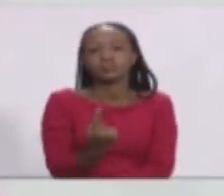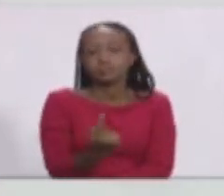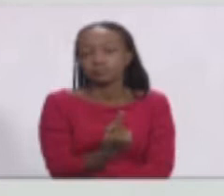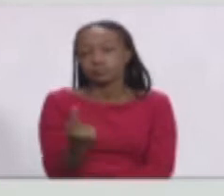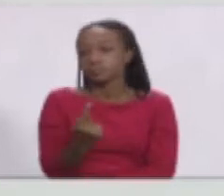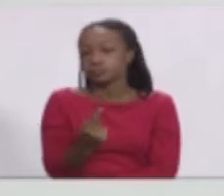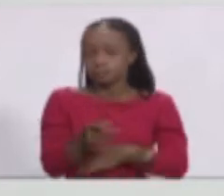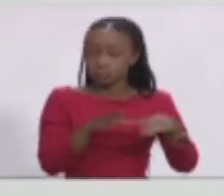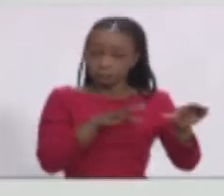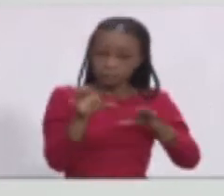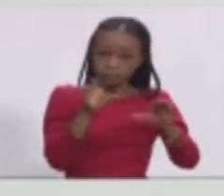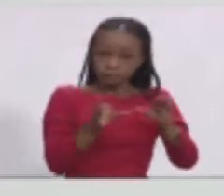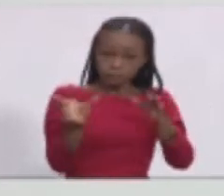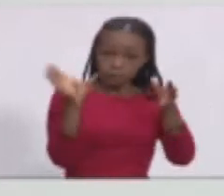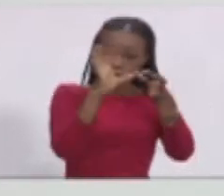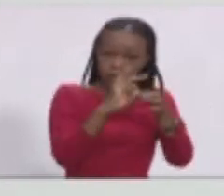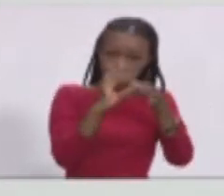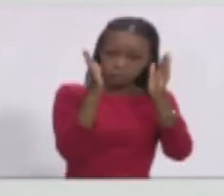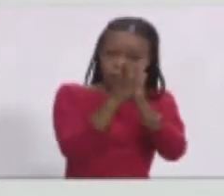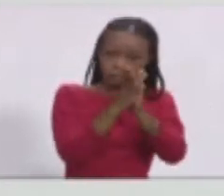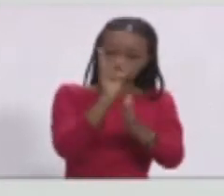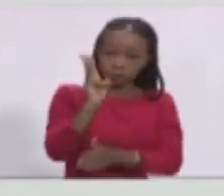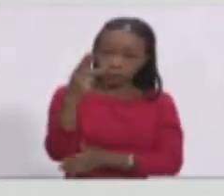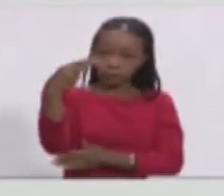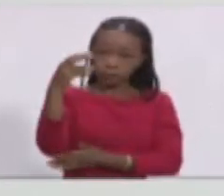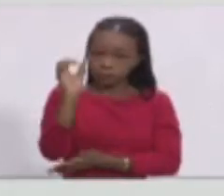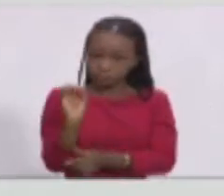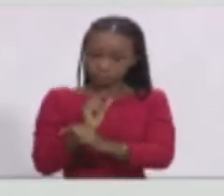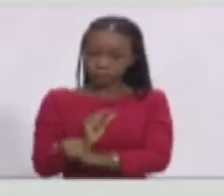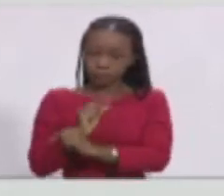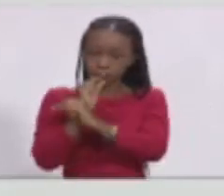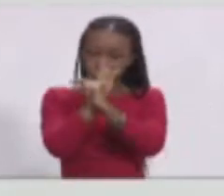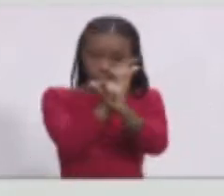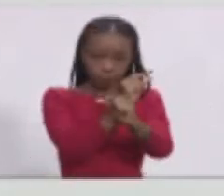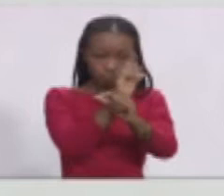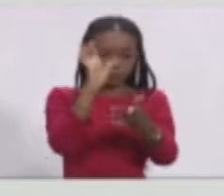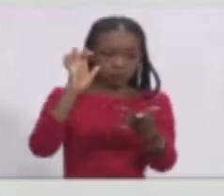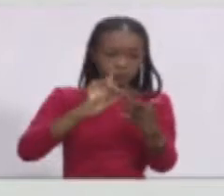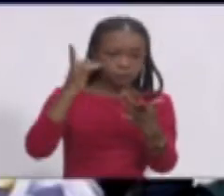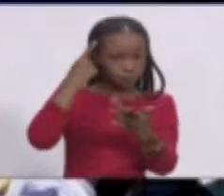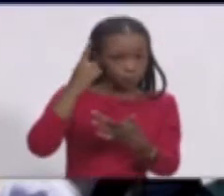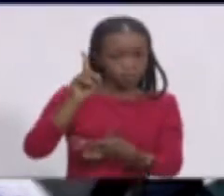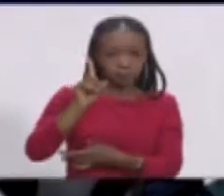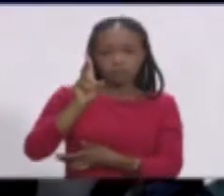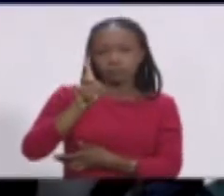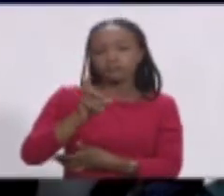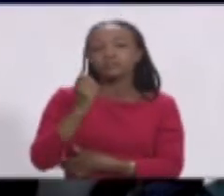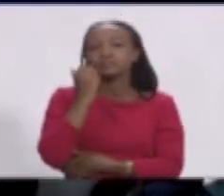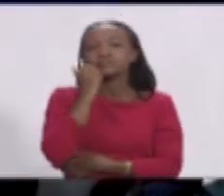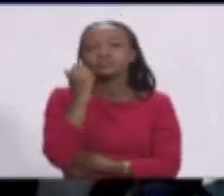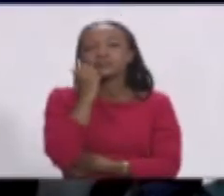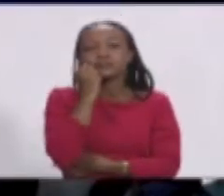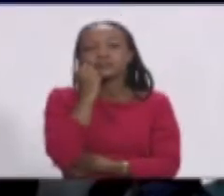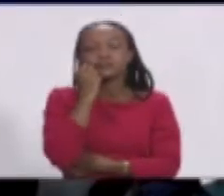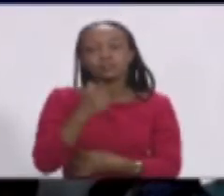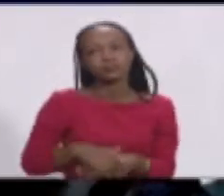This will be done in line with the World Health Organization guidelines on testing for the virus. Reporting for Ebro